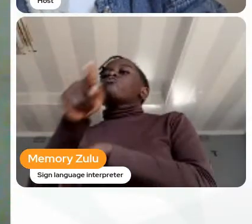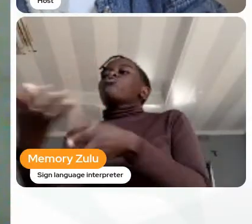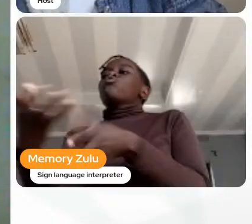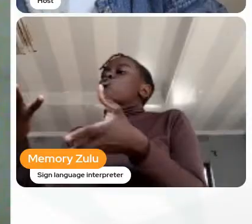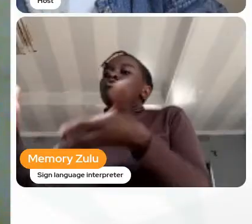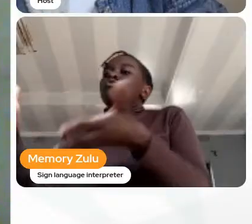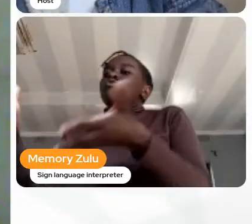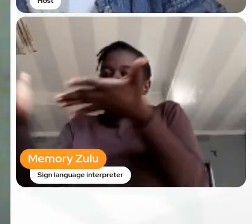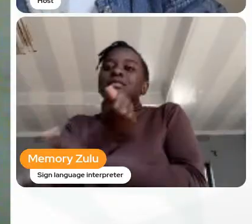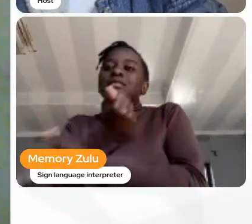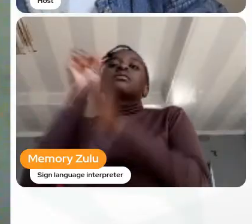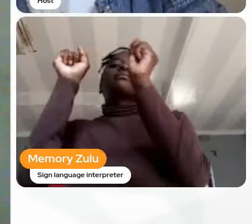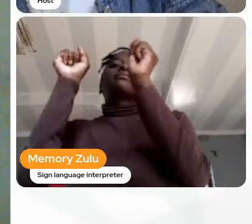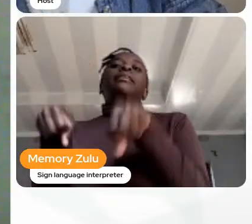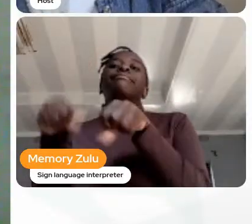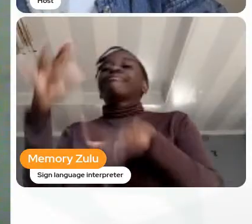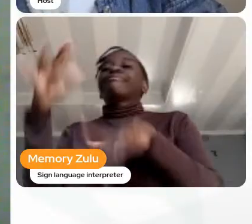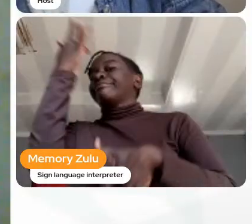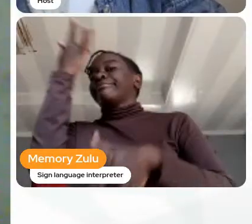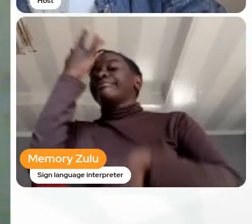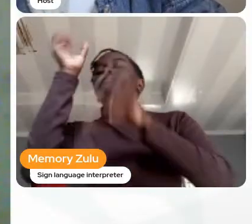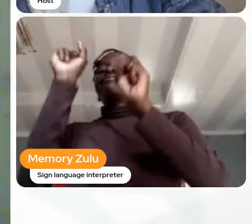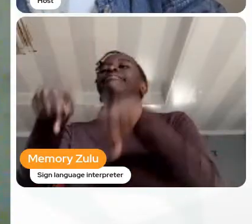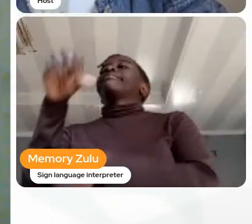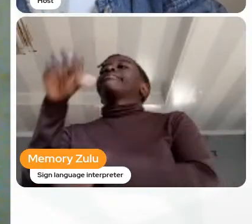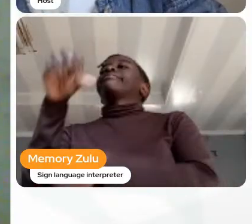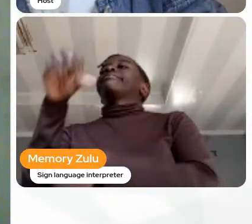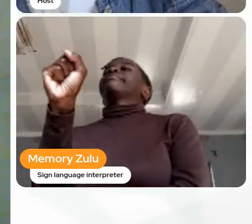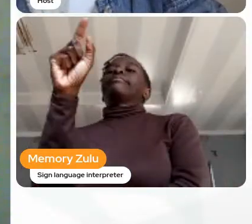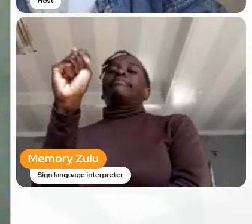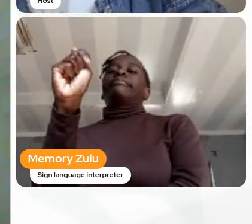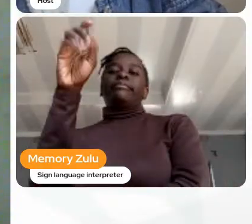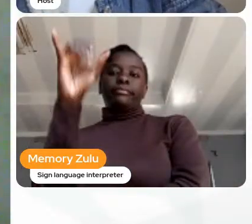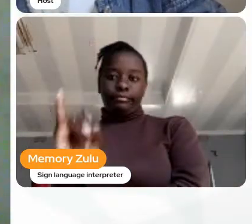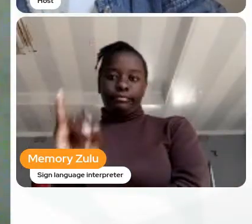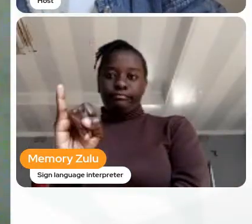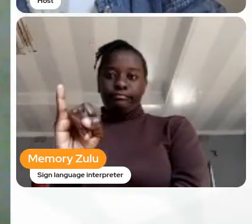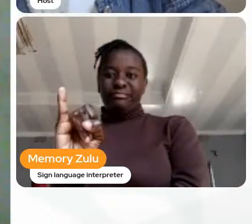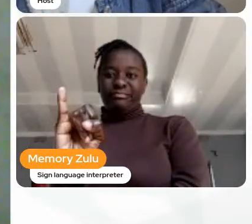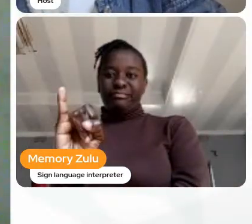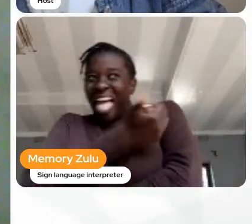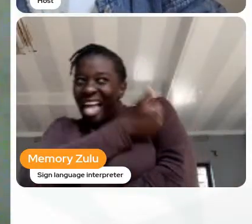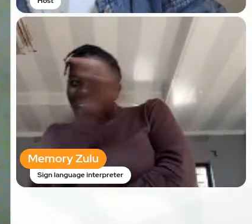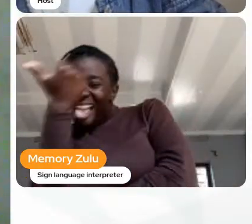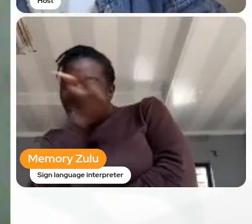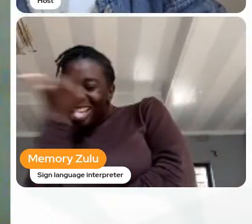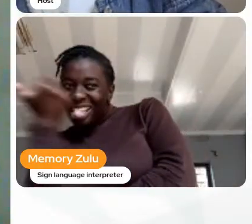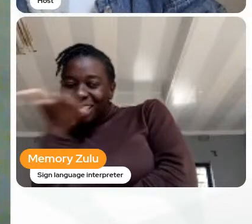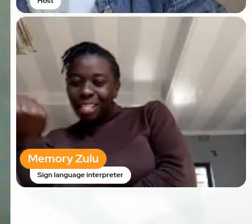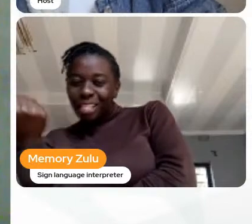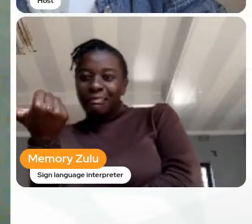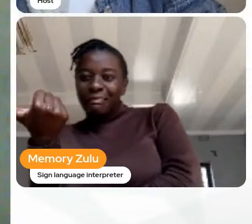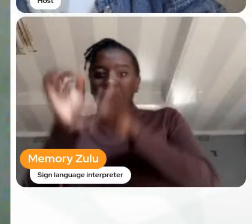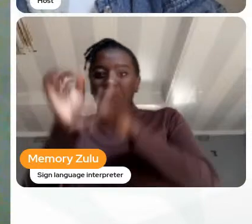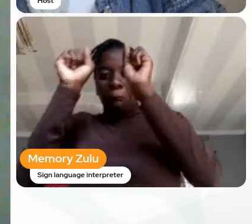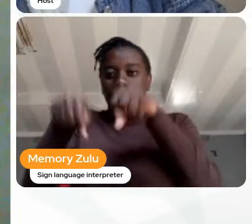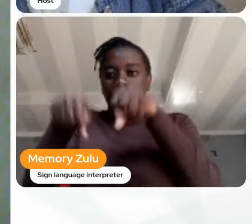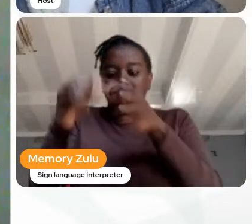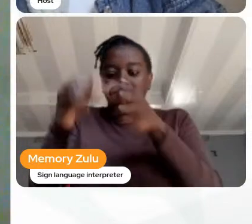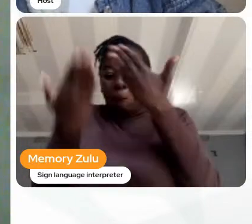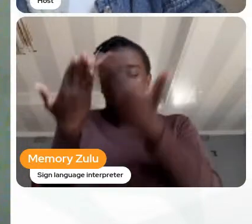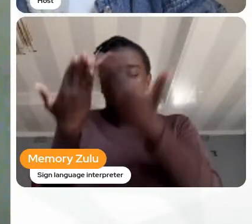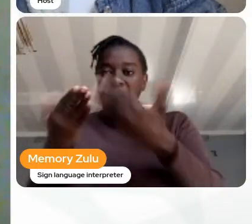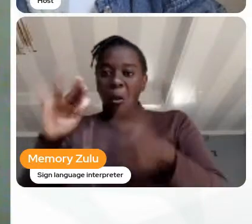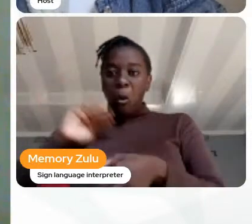mother during childbirth. So it's always important to know that aspect. when it comes to the aspect